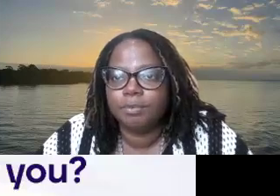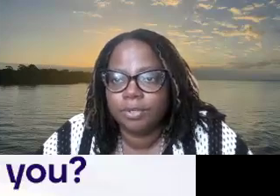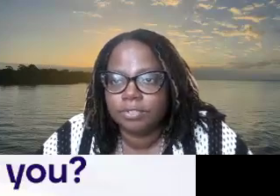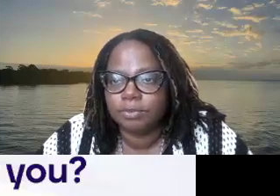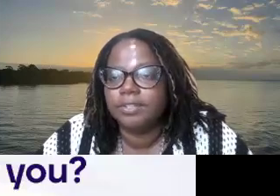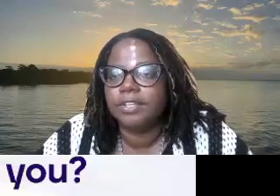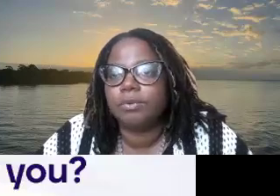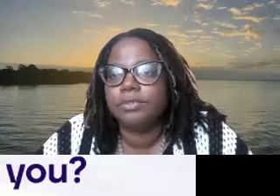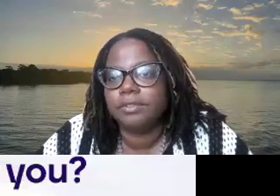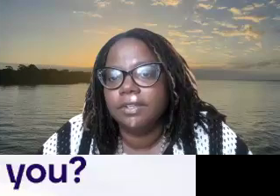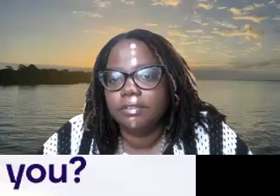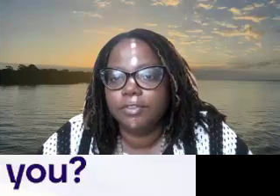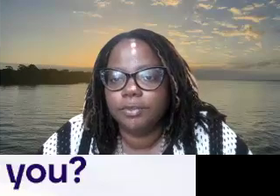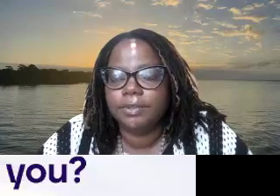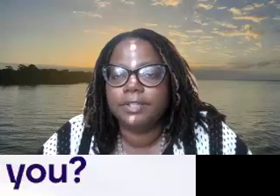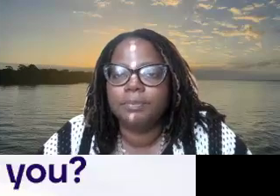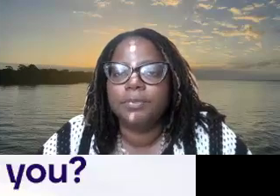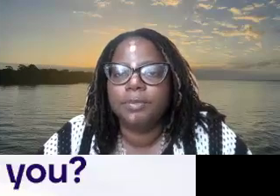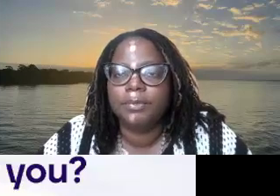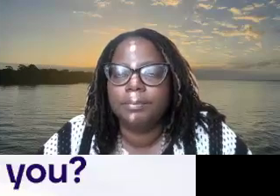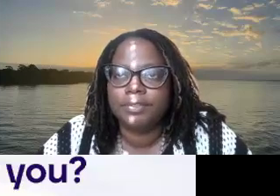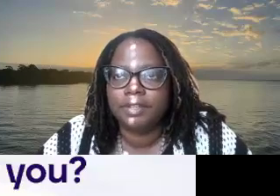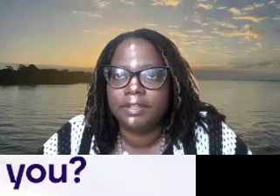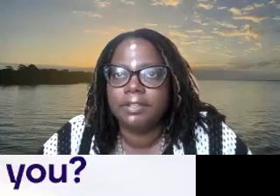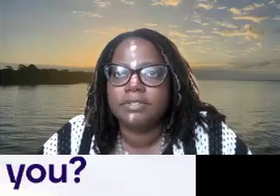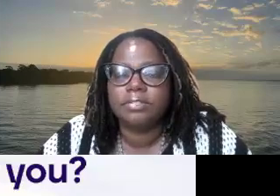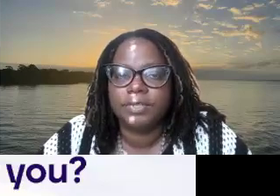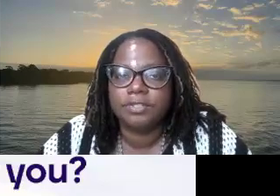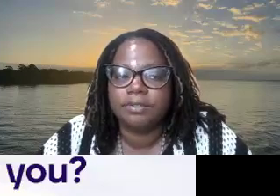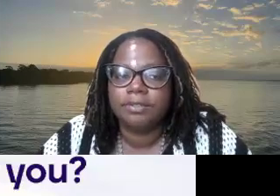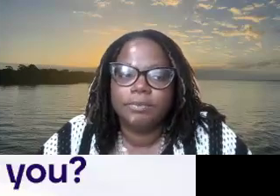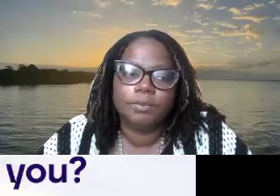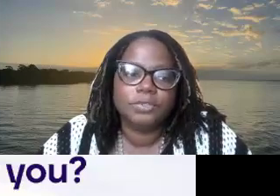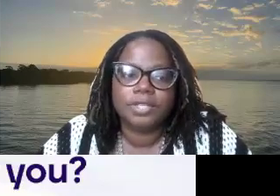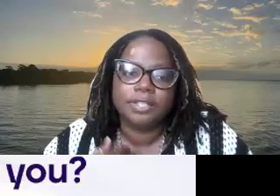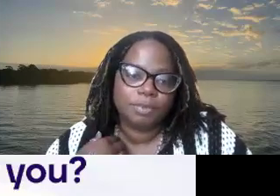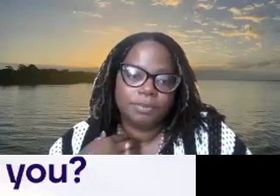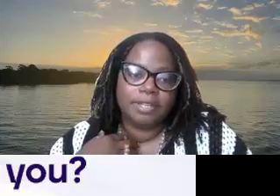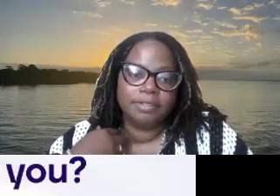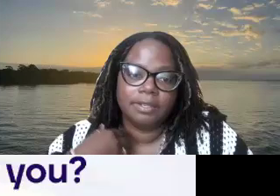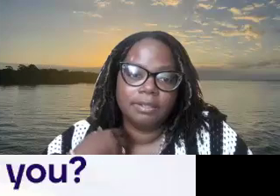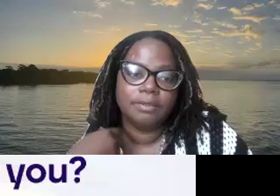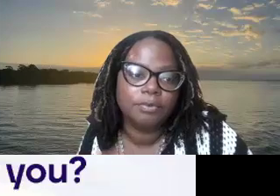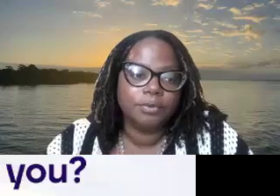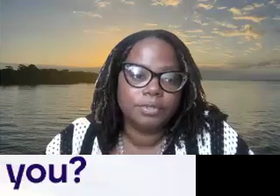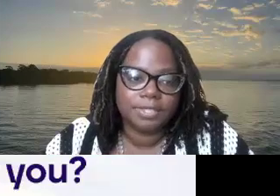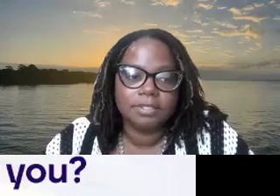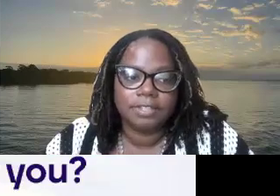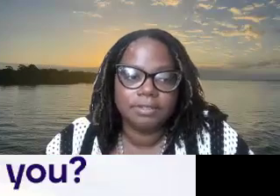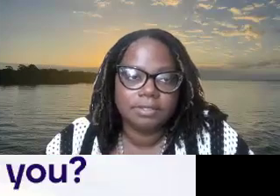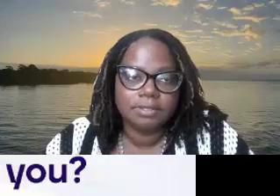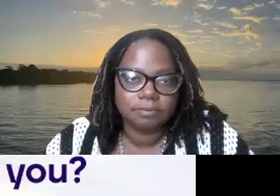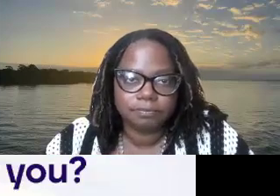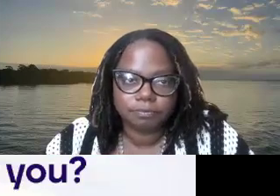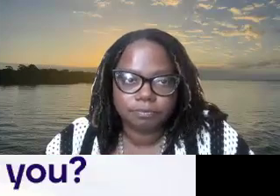why are they important to you, what they hold in for you, it'll help you be more empathetic in a situation when you're trying to help people navigate through